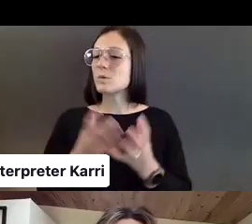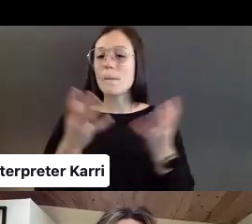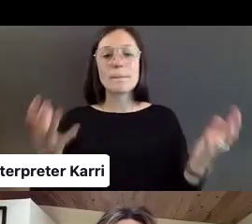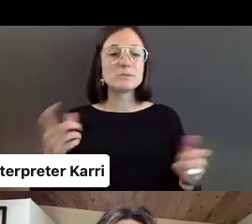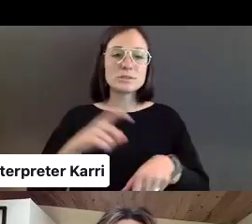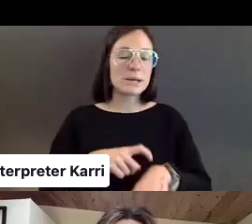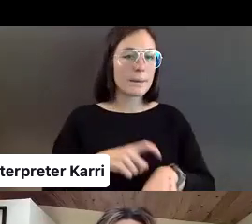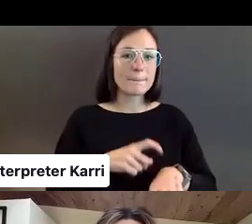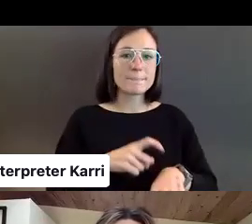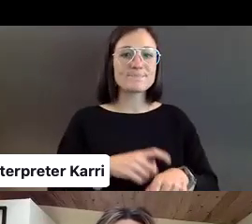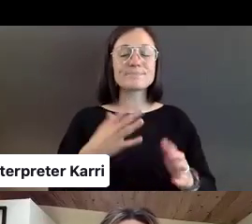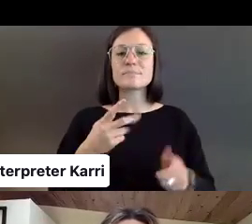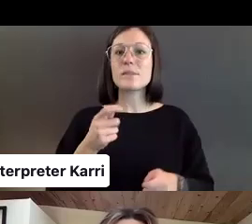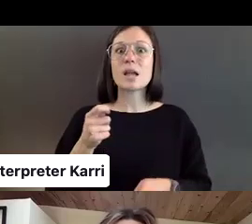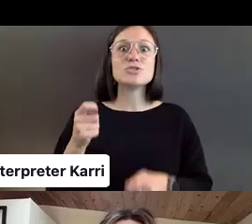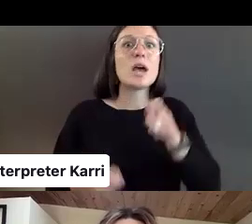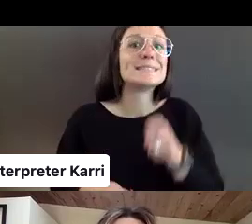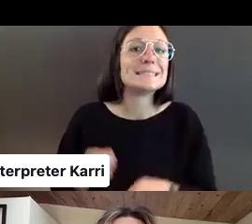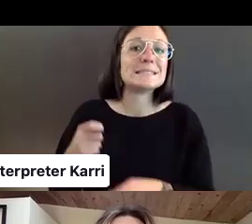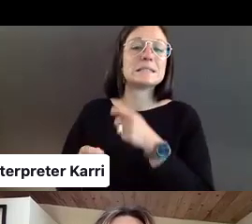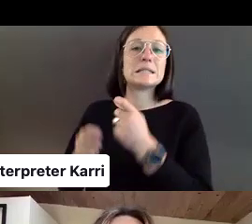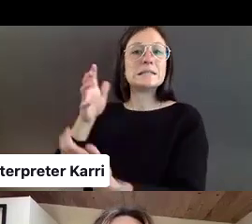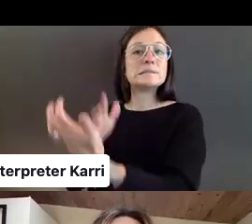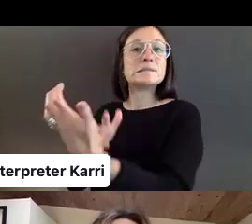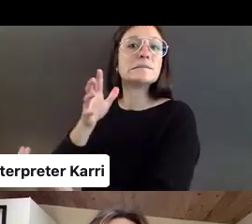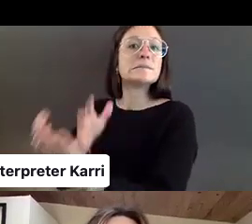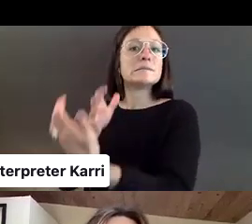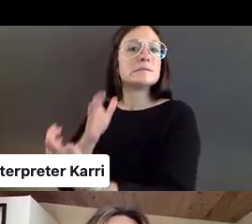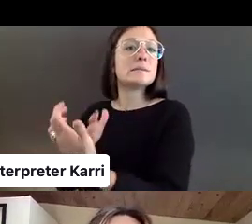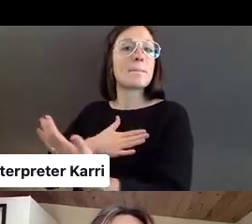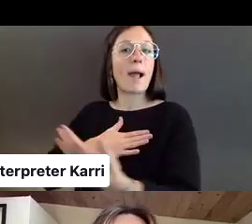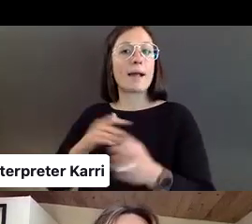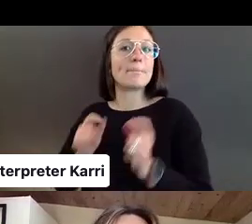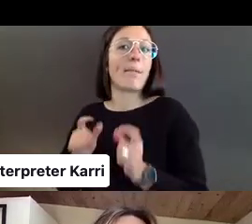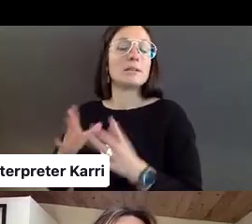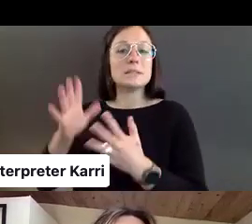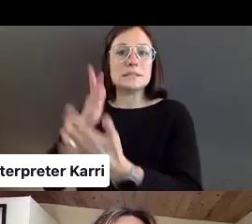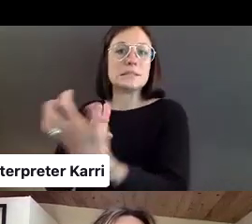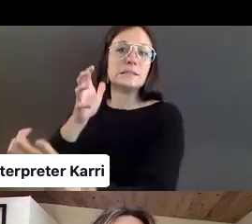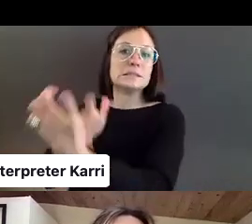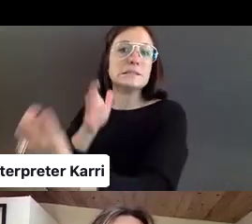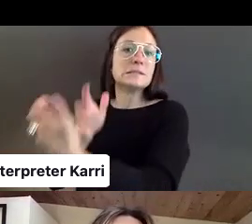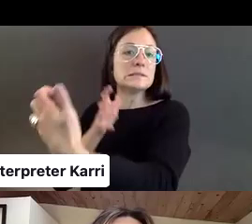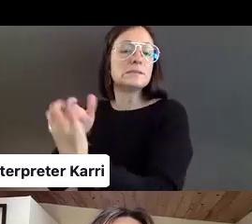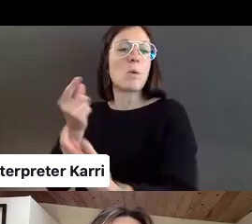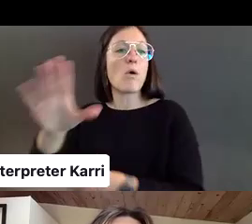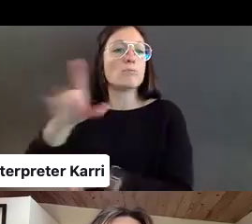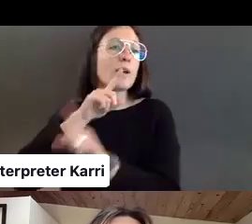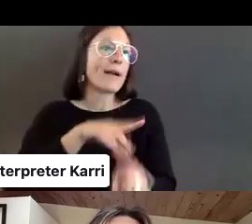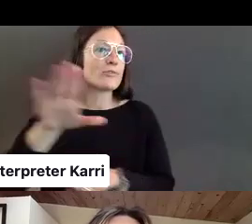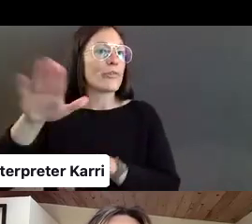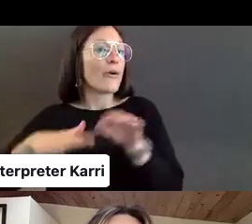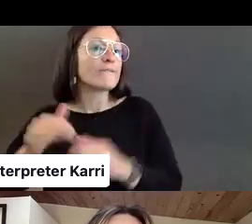time adjusting and moderating my impulses for other people's reaction and